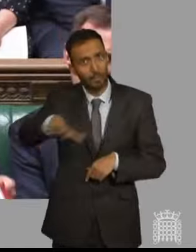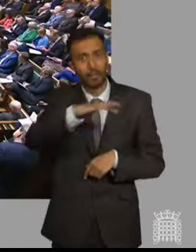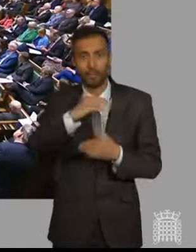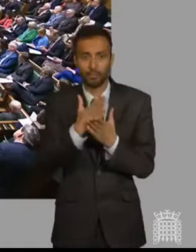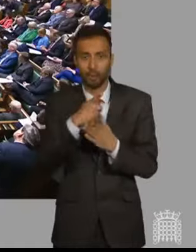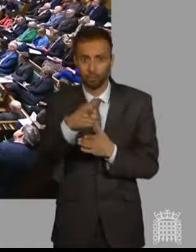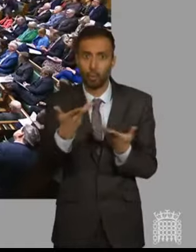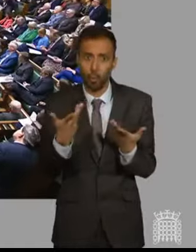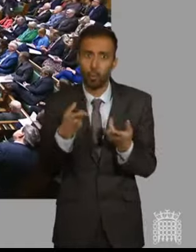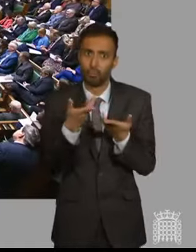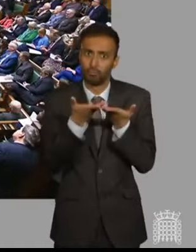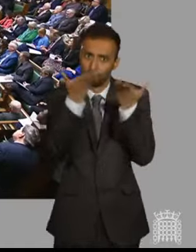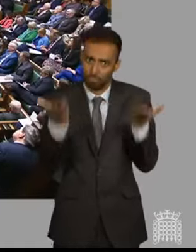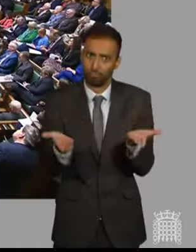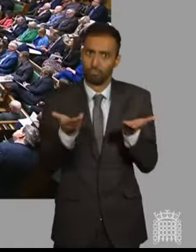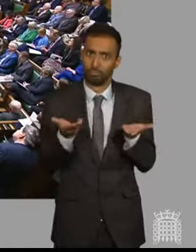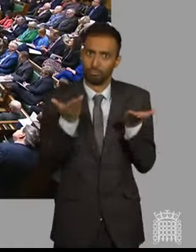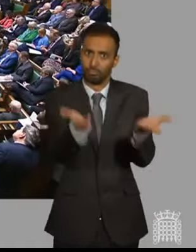delivering.